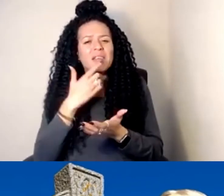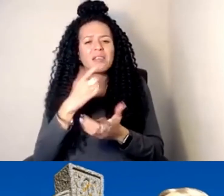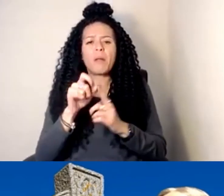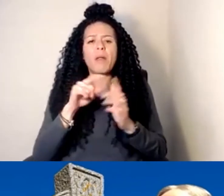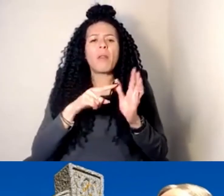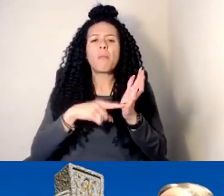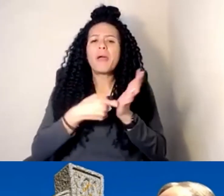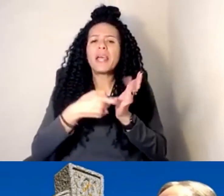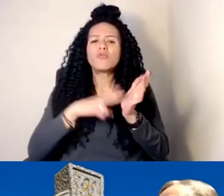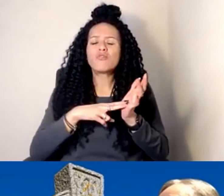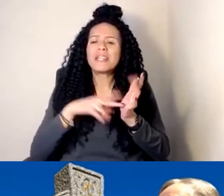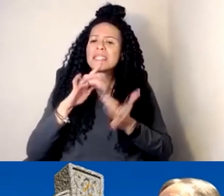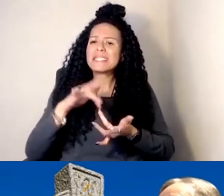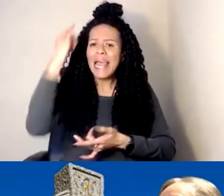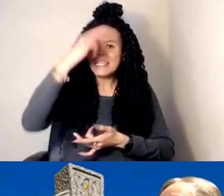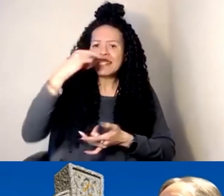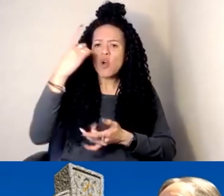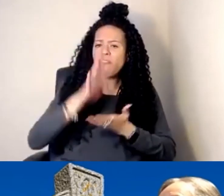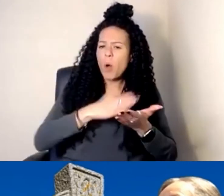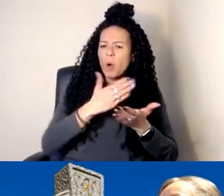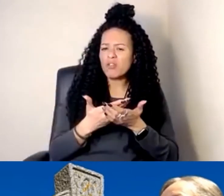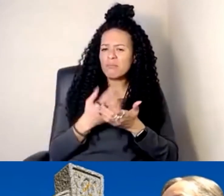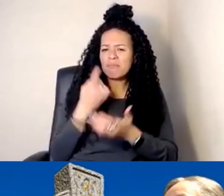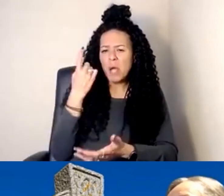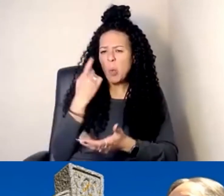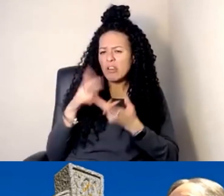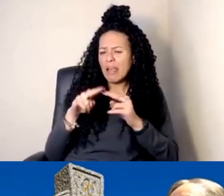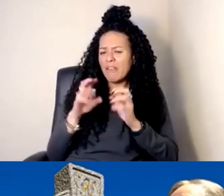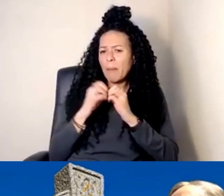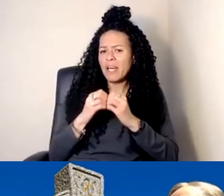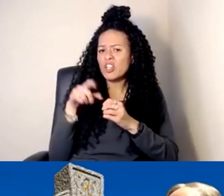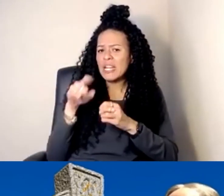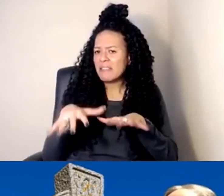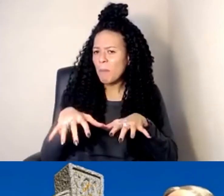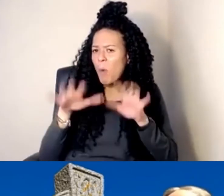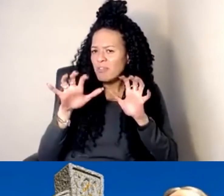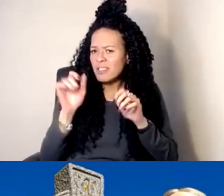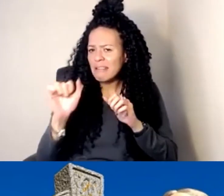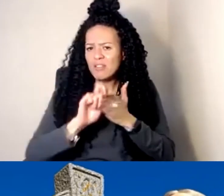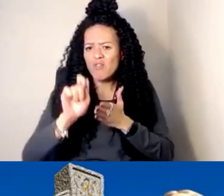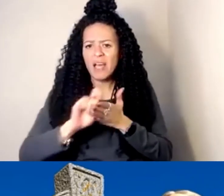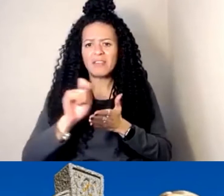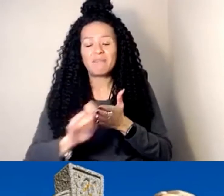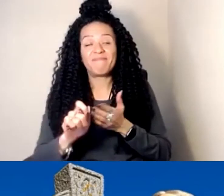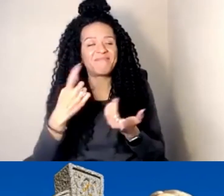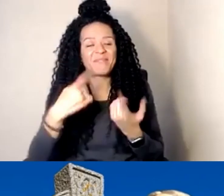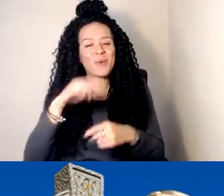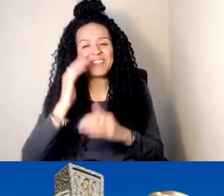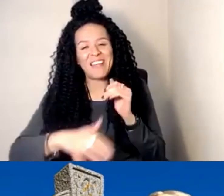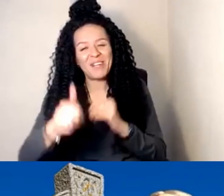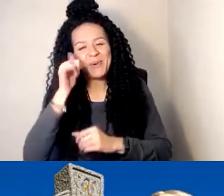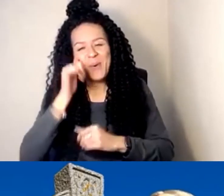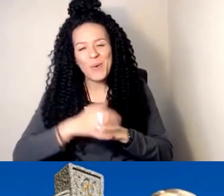saint of poetry, I wonder if he ever mentioned this monster in his own writing. We'll never know.